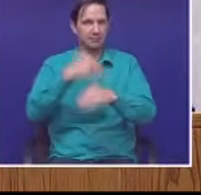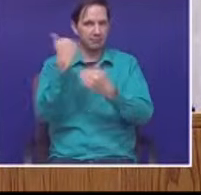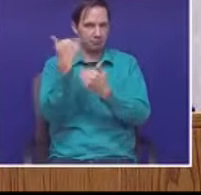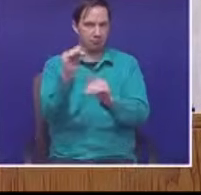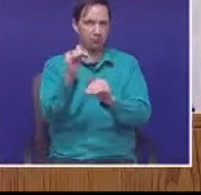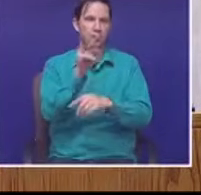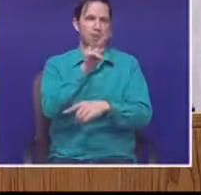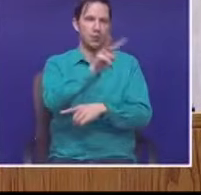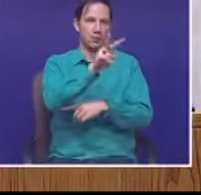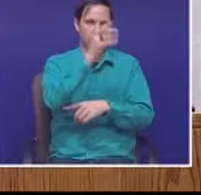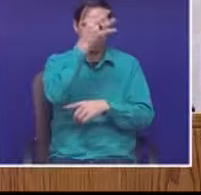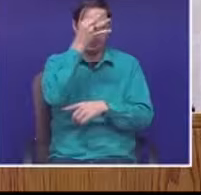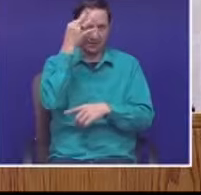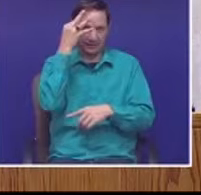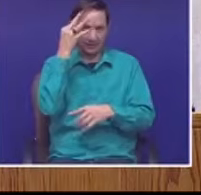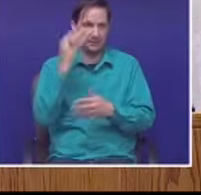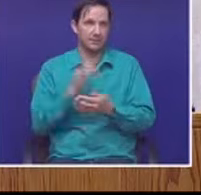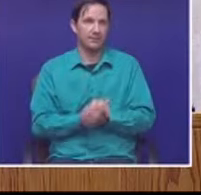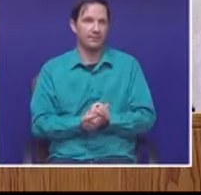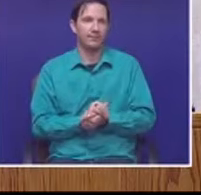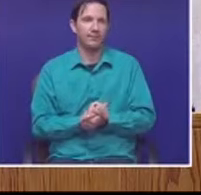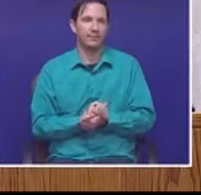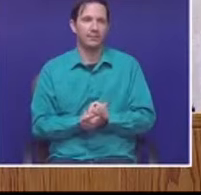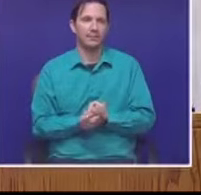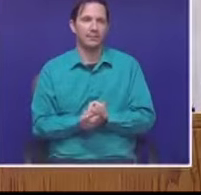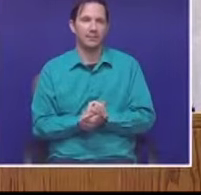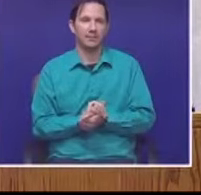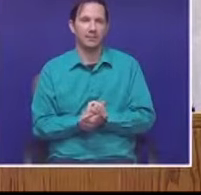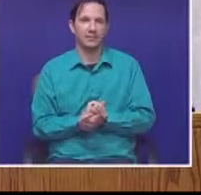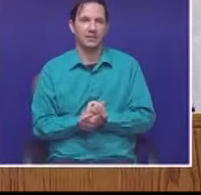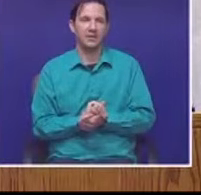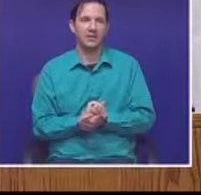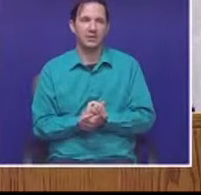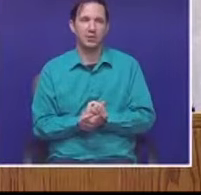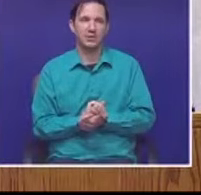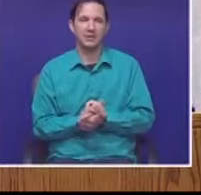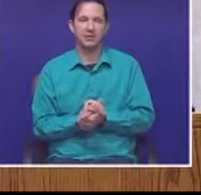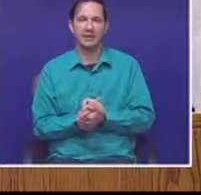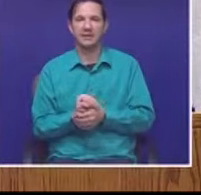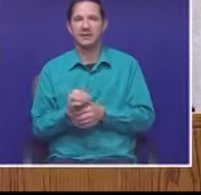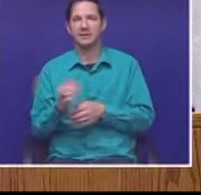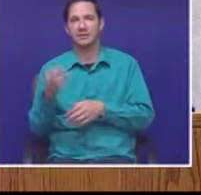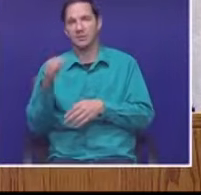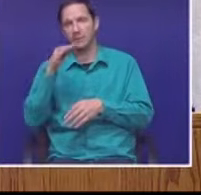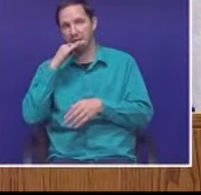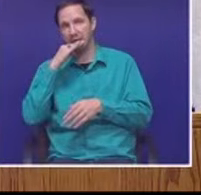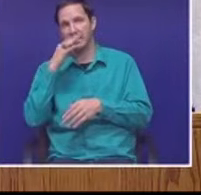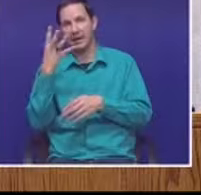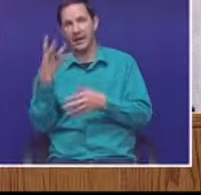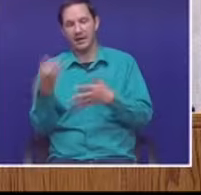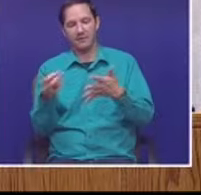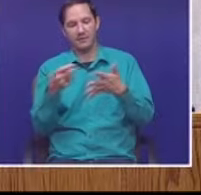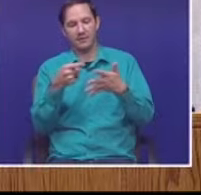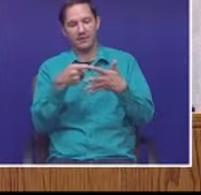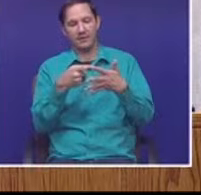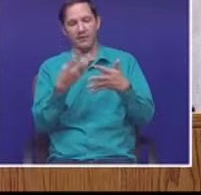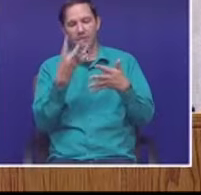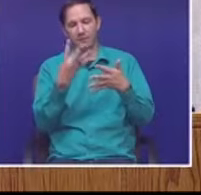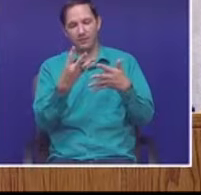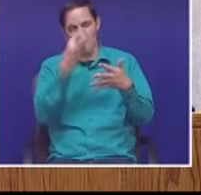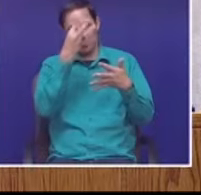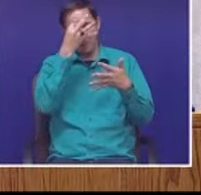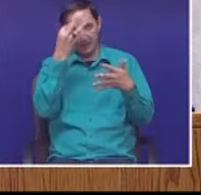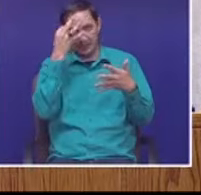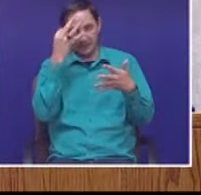only 2 minutes. And accordingly, the minister will be afforded 4 minutes to respond to